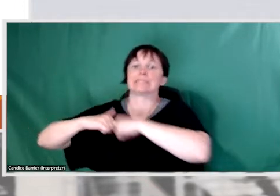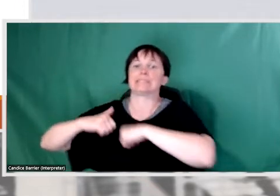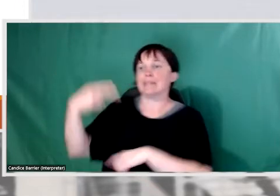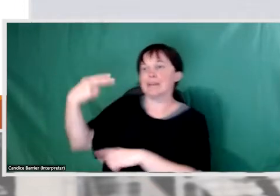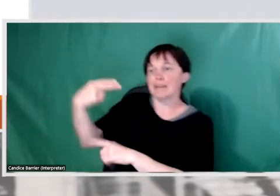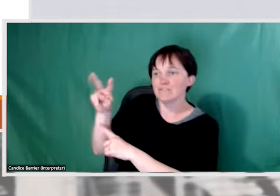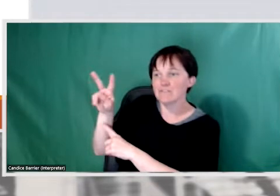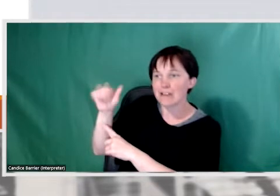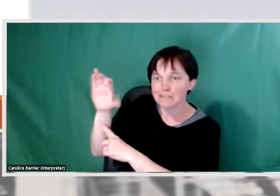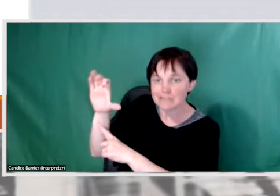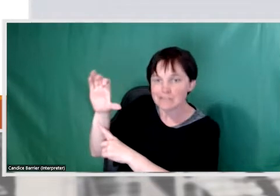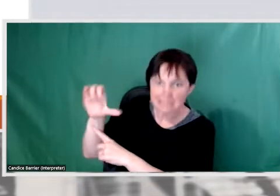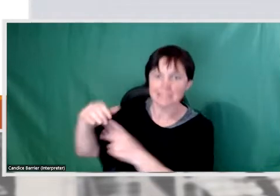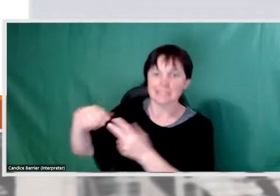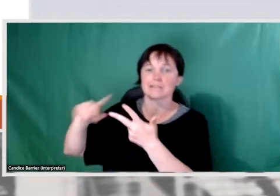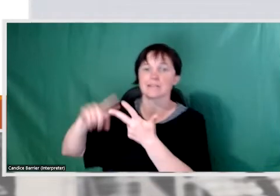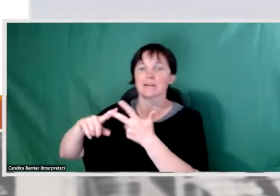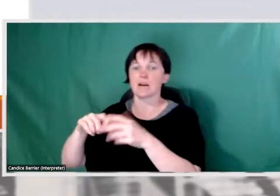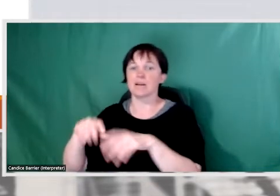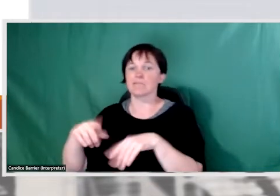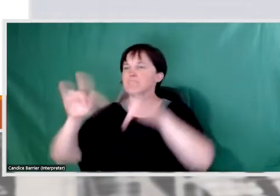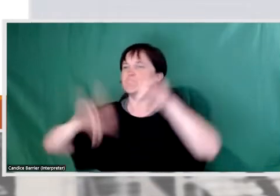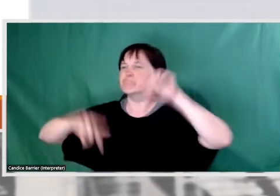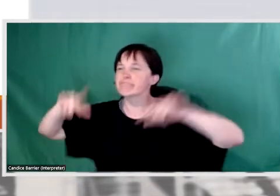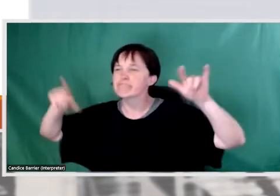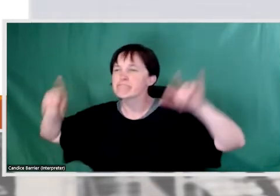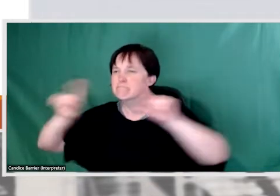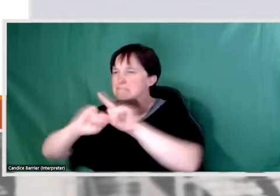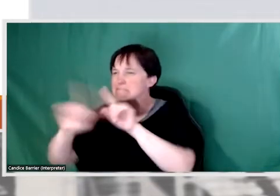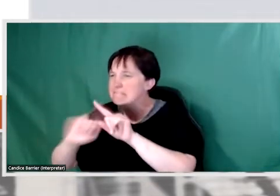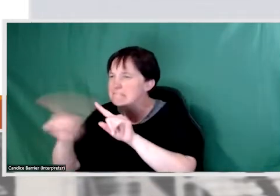HVAC, and a variety of other things.